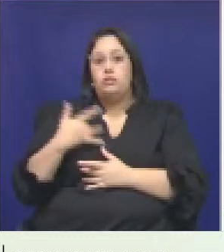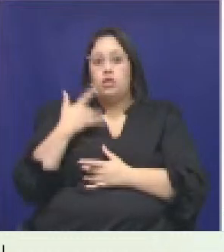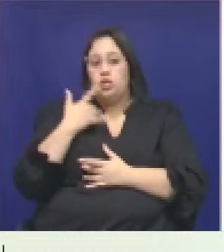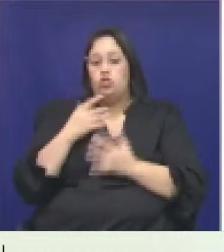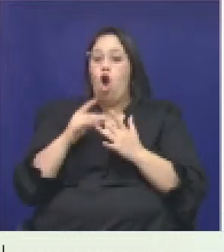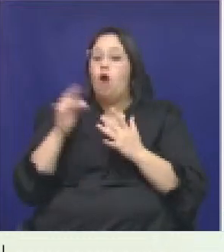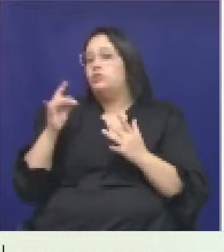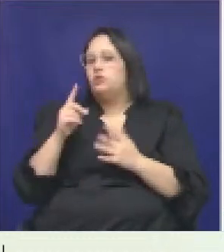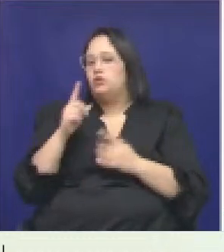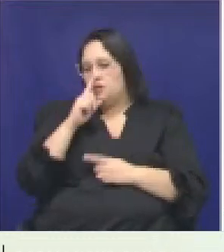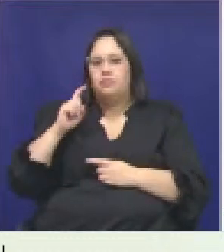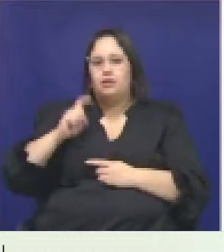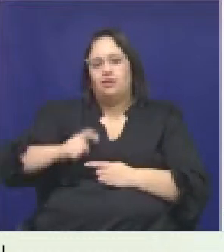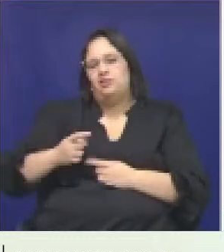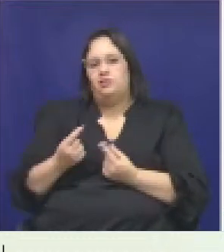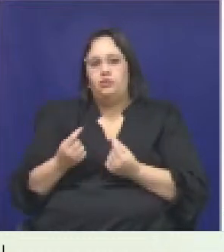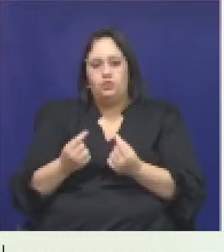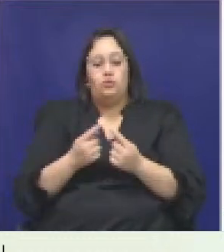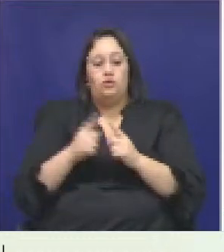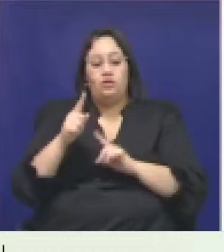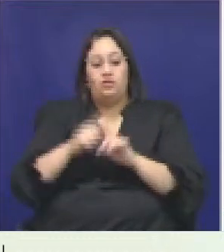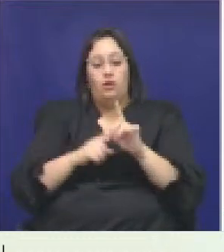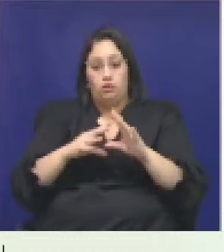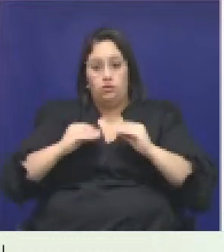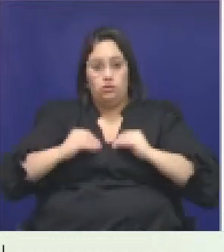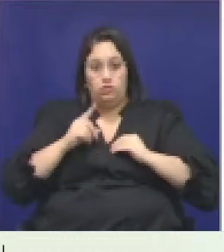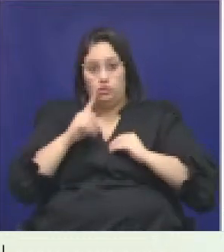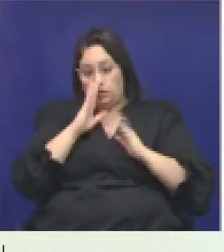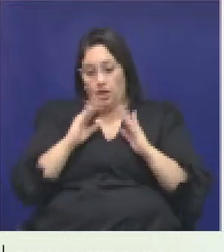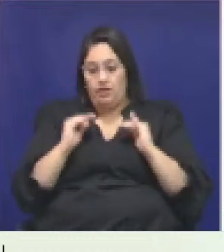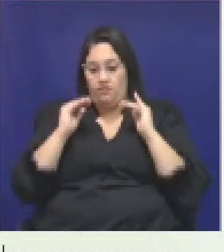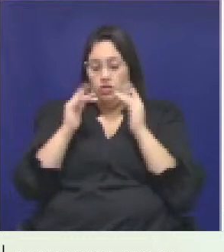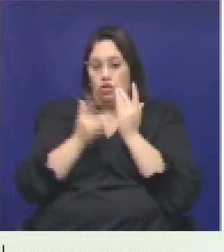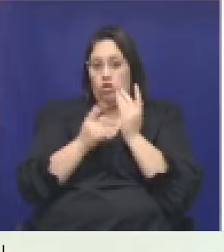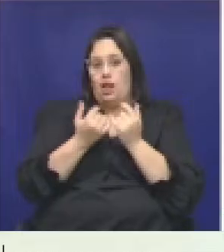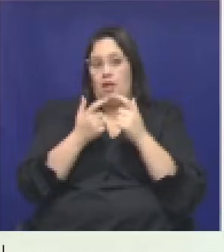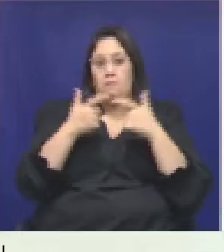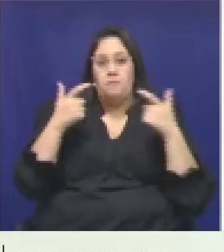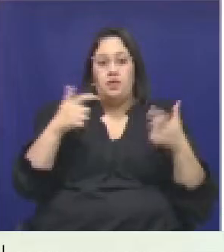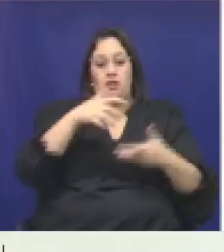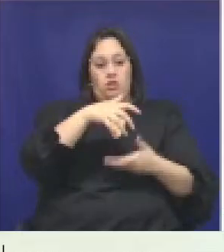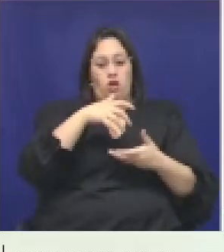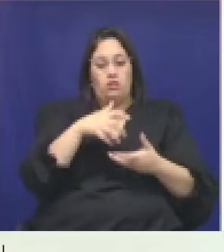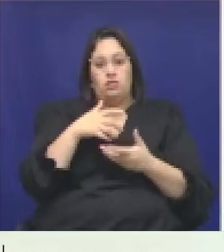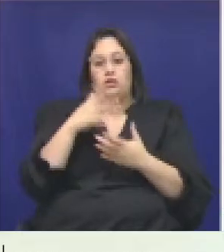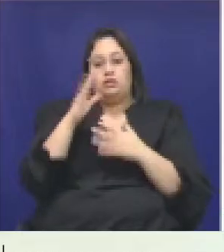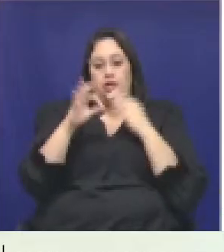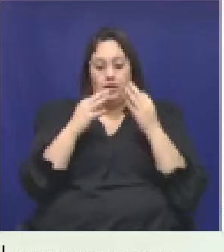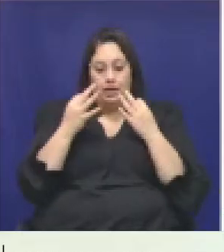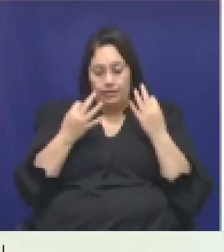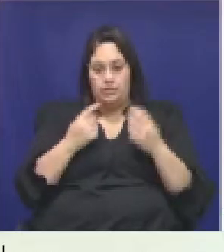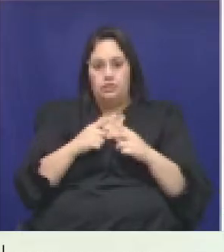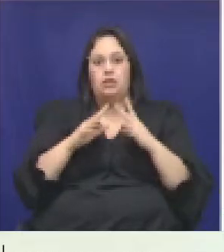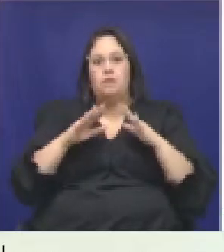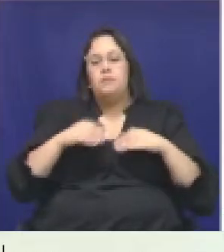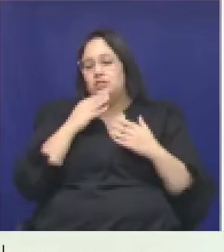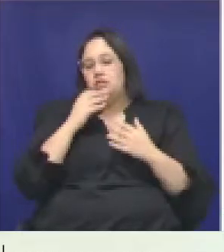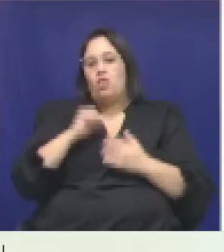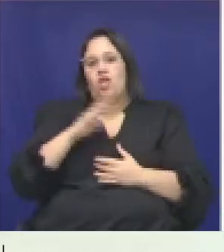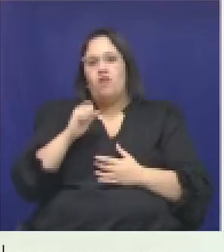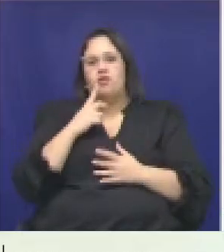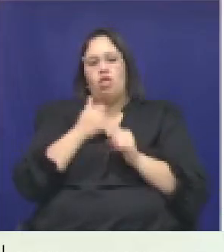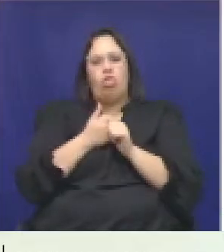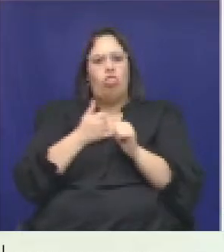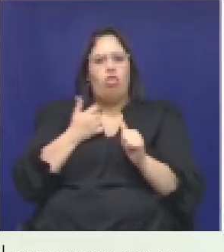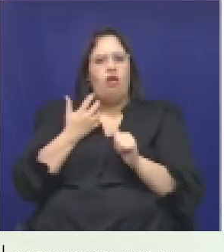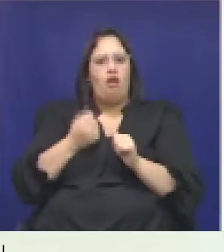is an imperative. The failure to adopt advanced technologies such as big data analytics leaves South Africa lagging